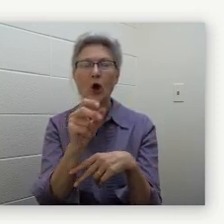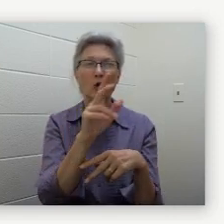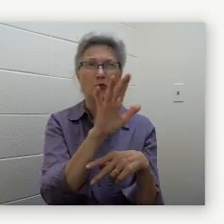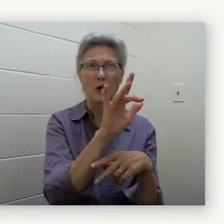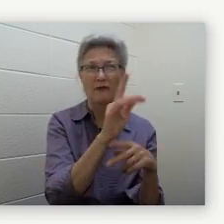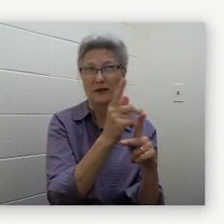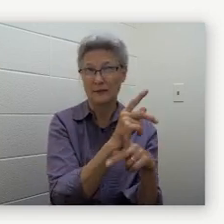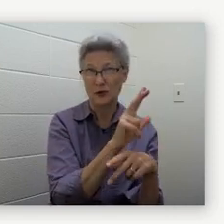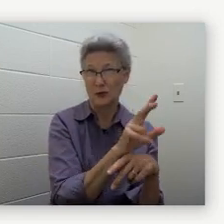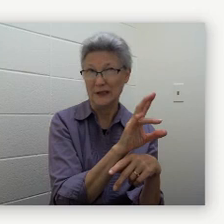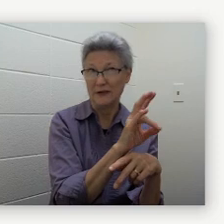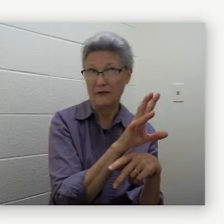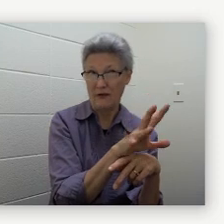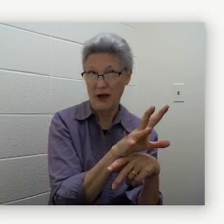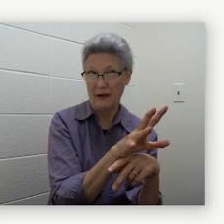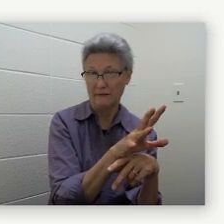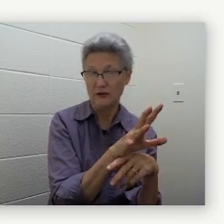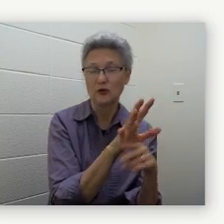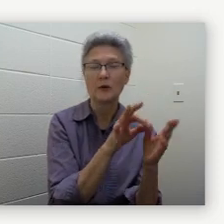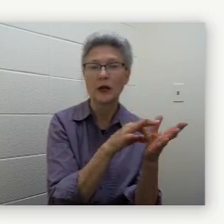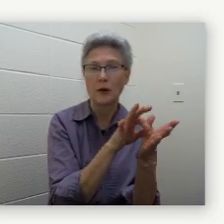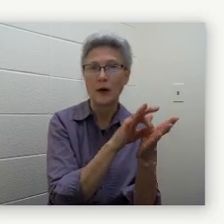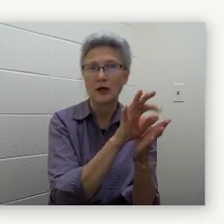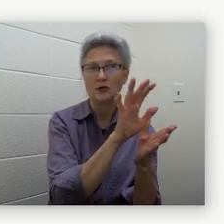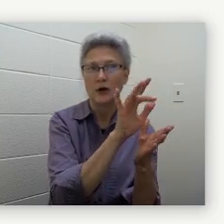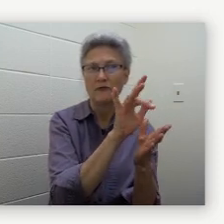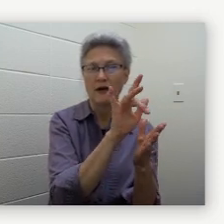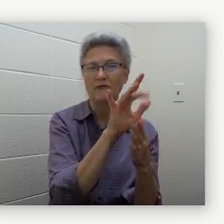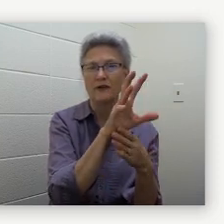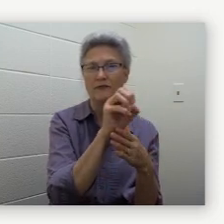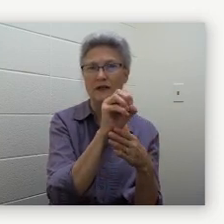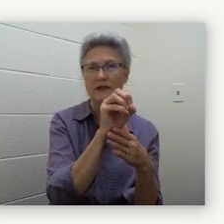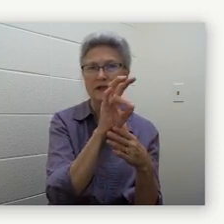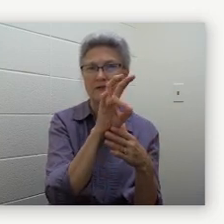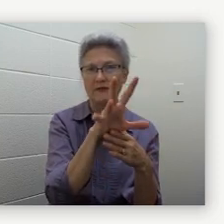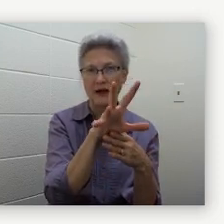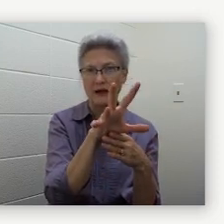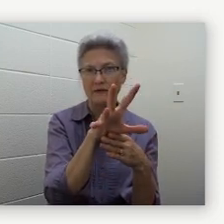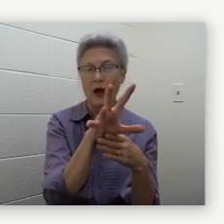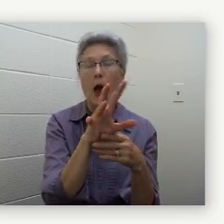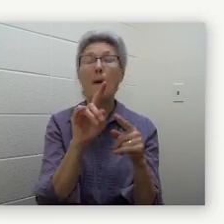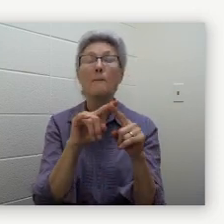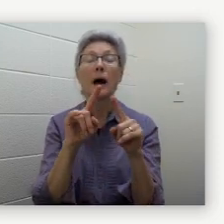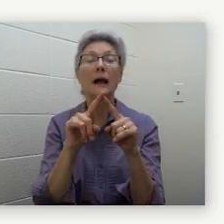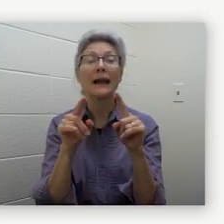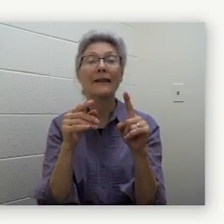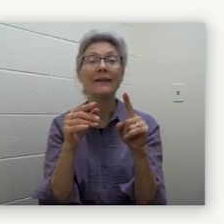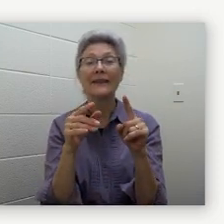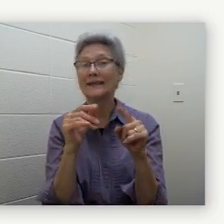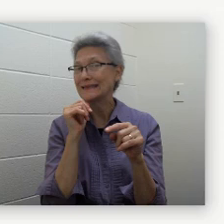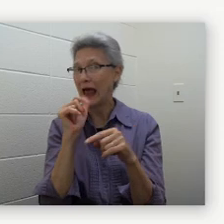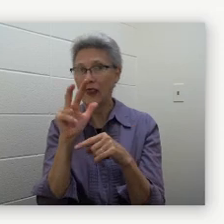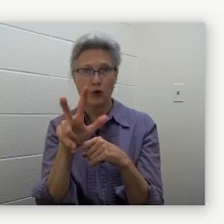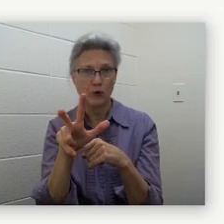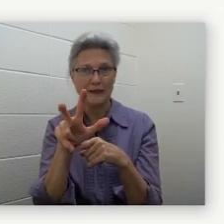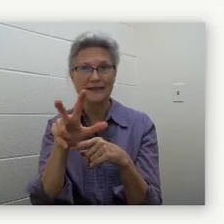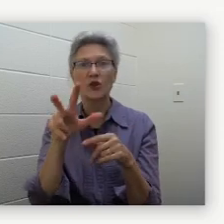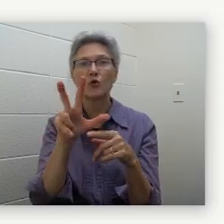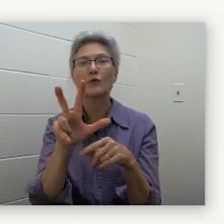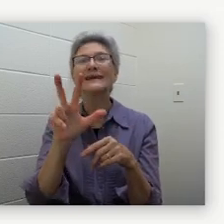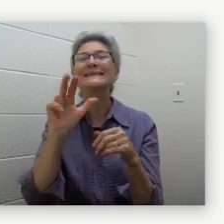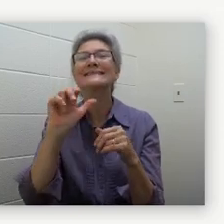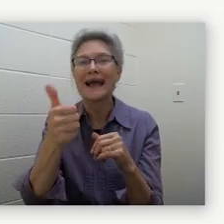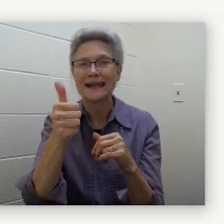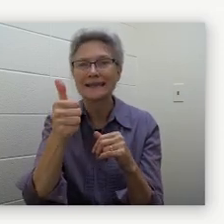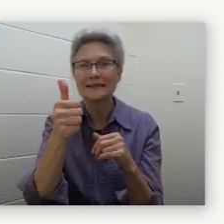is 75. I can count by 25, it's 25, 50, 75, but this isn't 3, it's 3